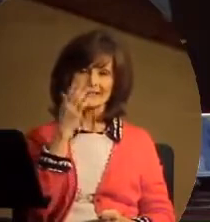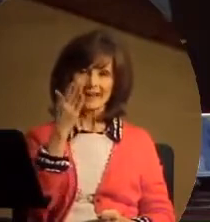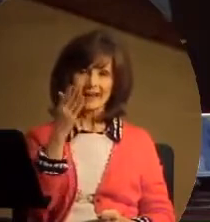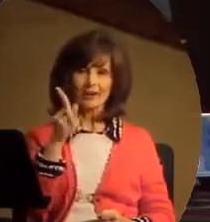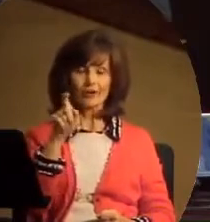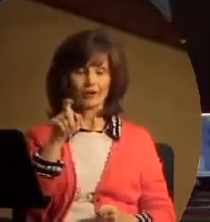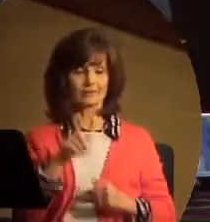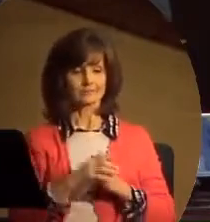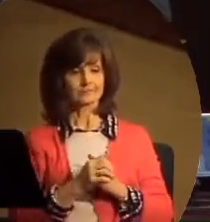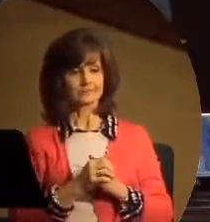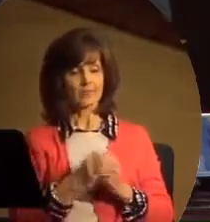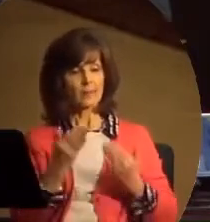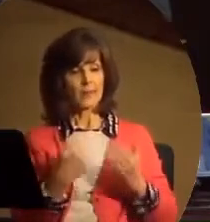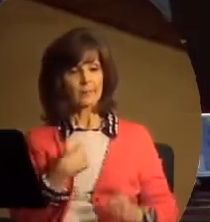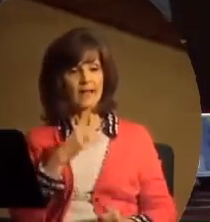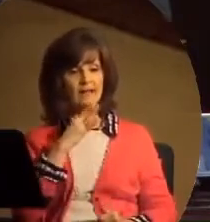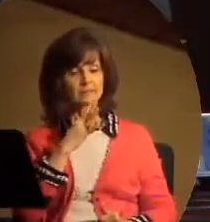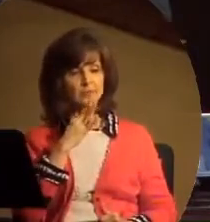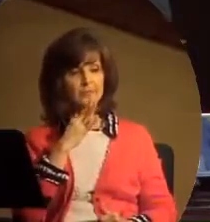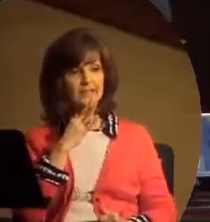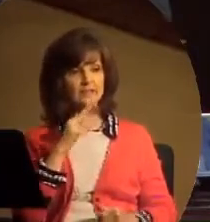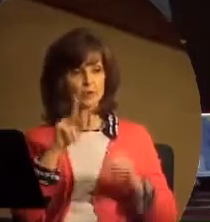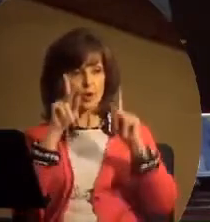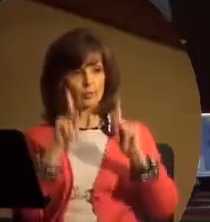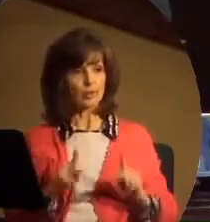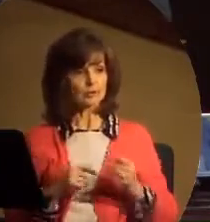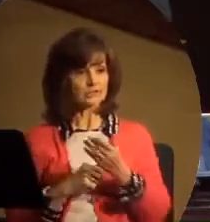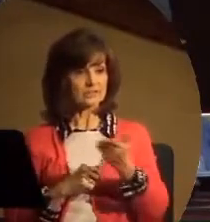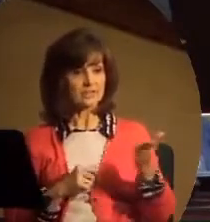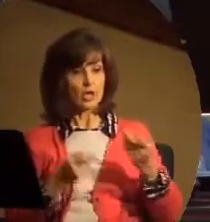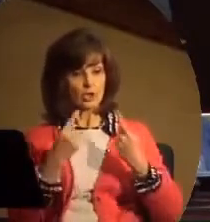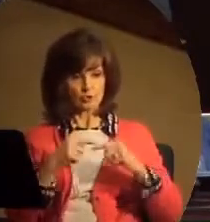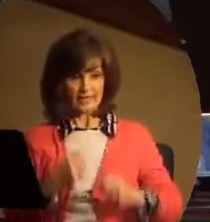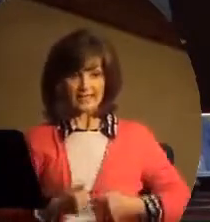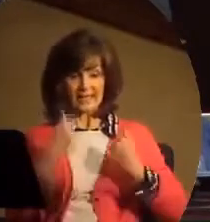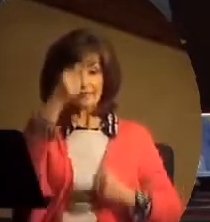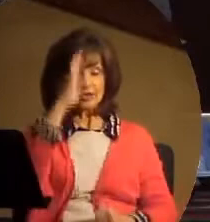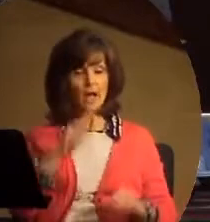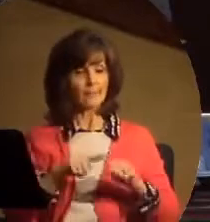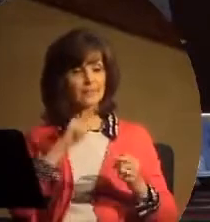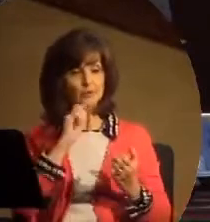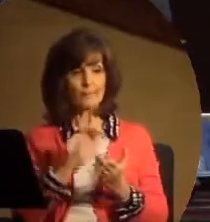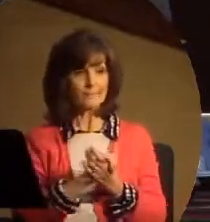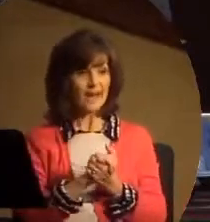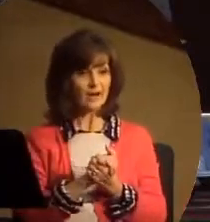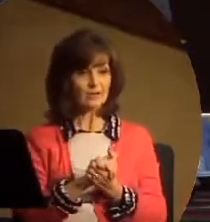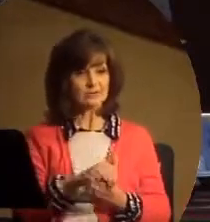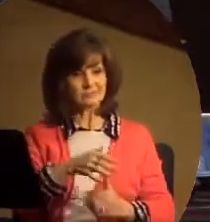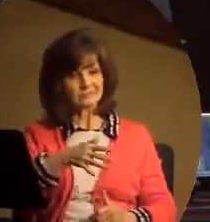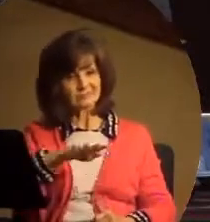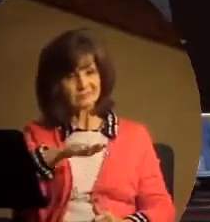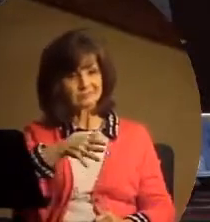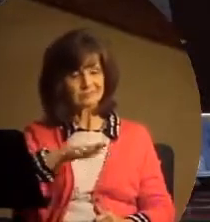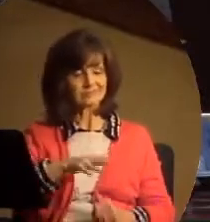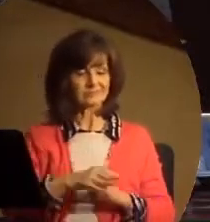there? Maybe I'm speaking to somebody in this room tonight and you've tried to live for God, but your marriage is on the